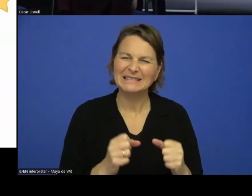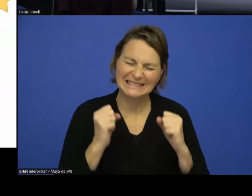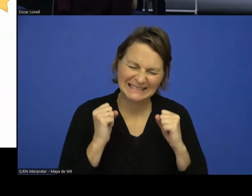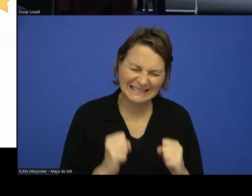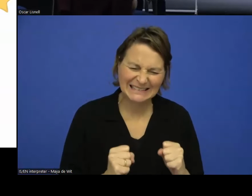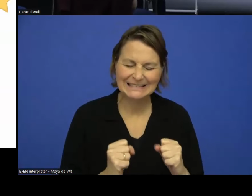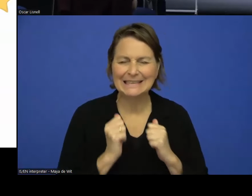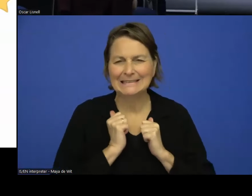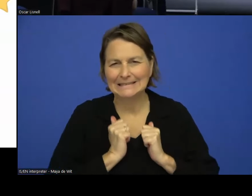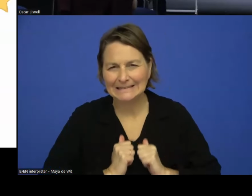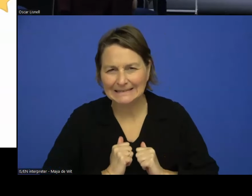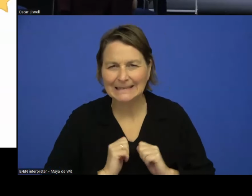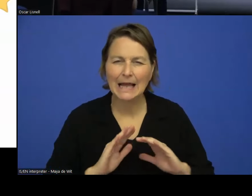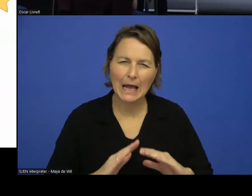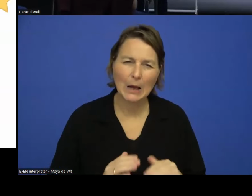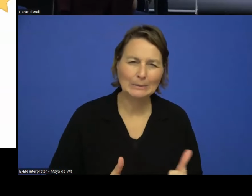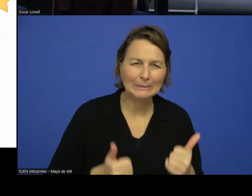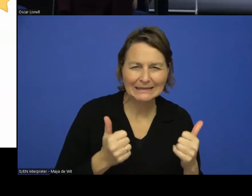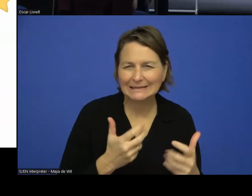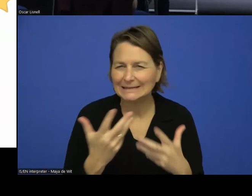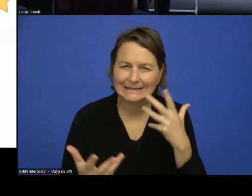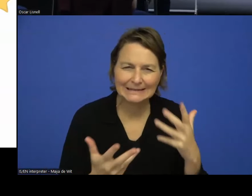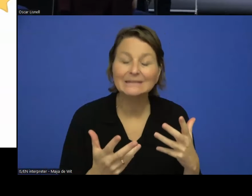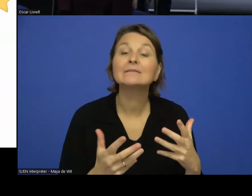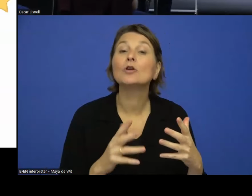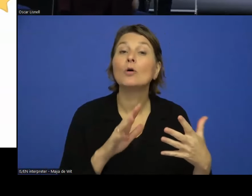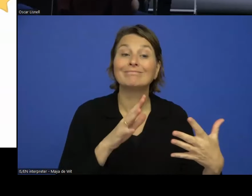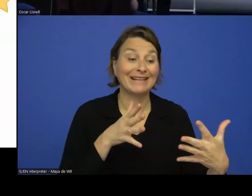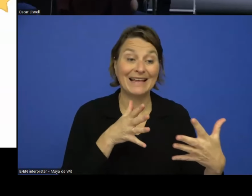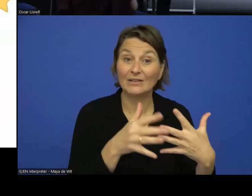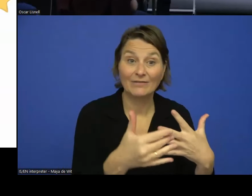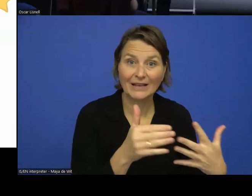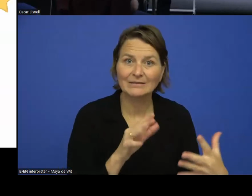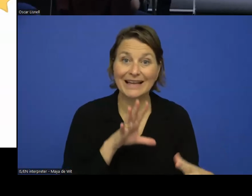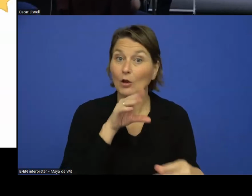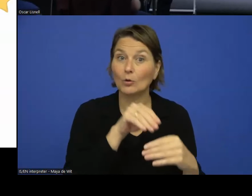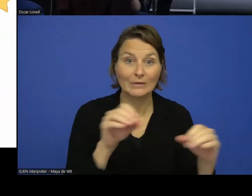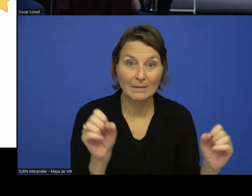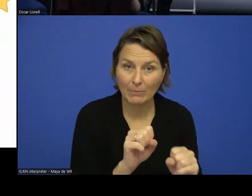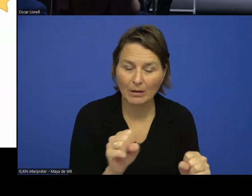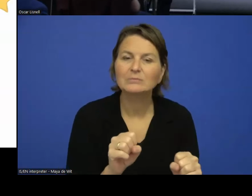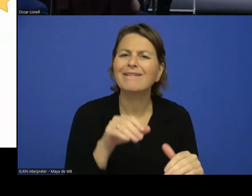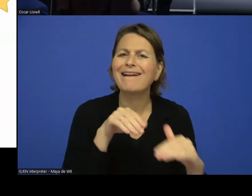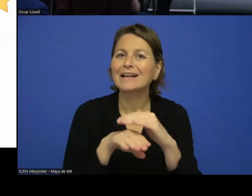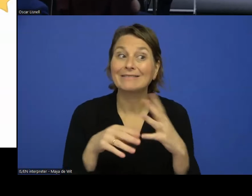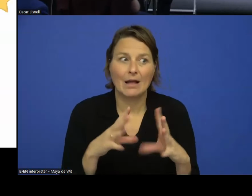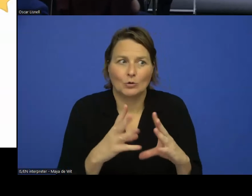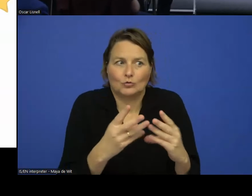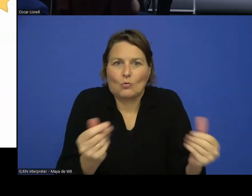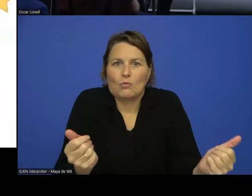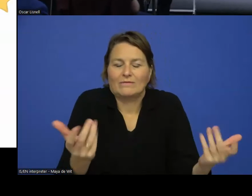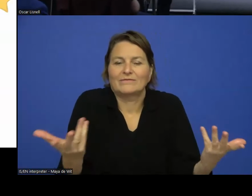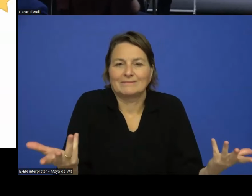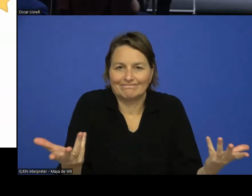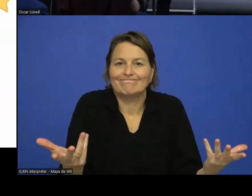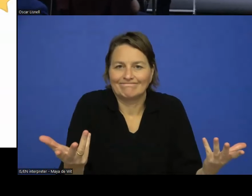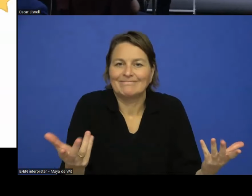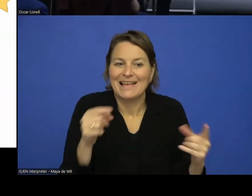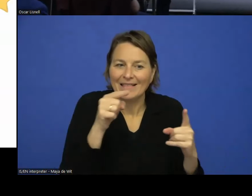digital interfaces, and the lack of inclusiveness and accessibility solutions incorporated within those